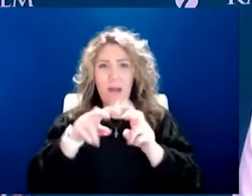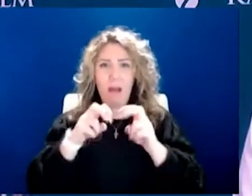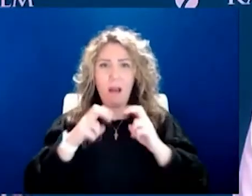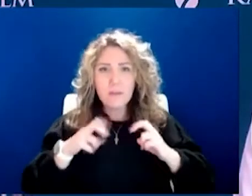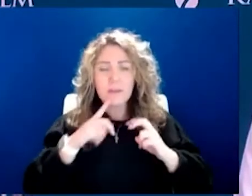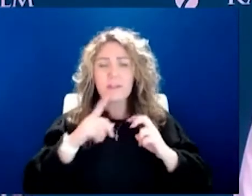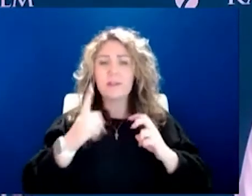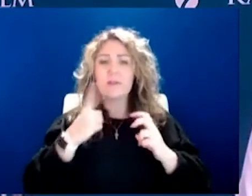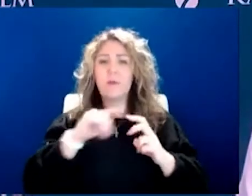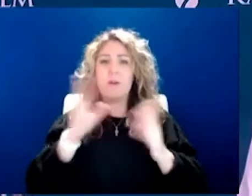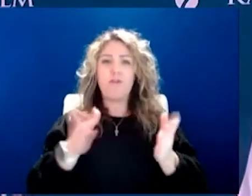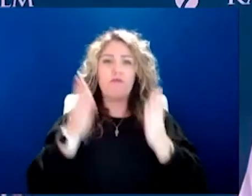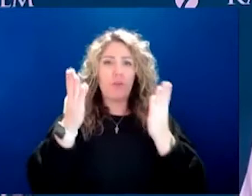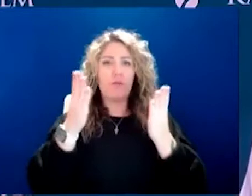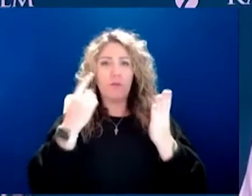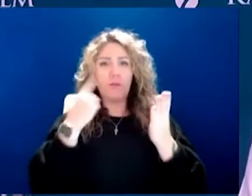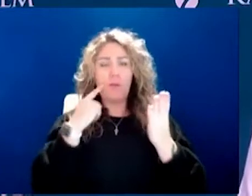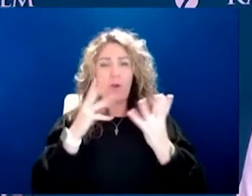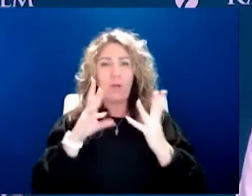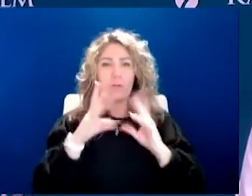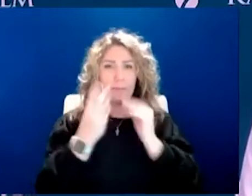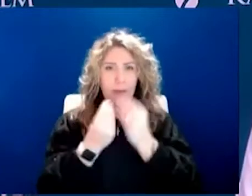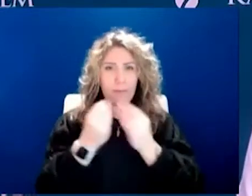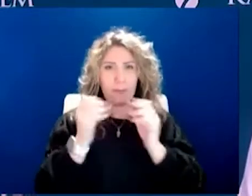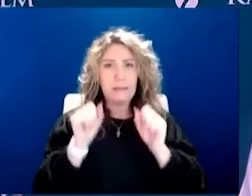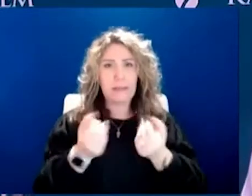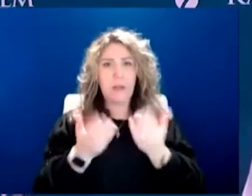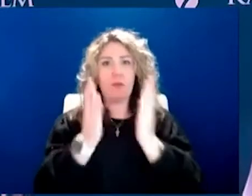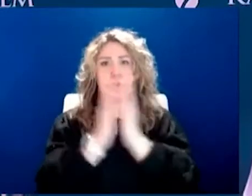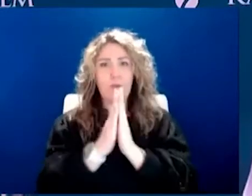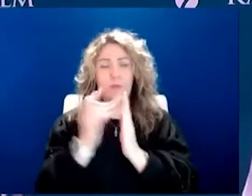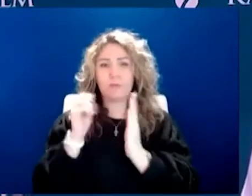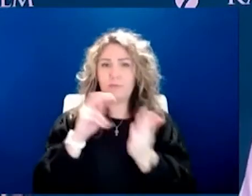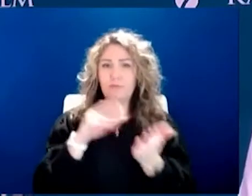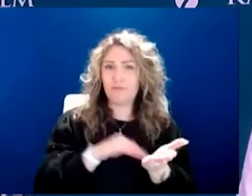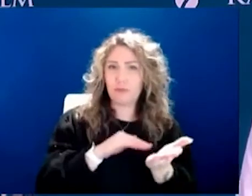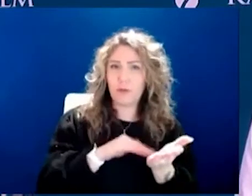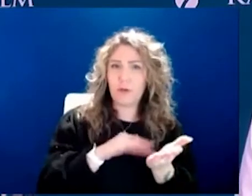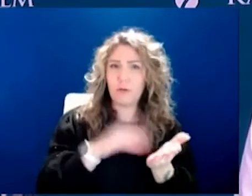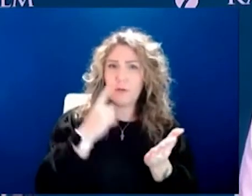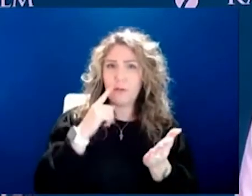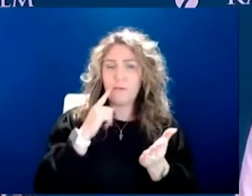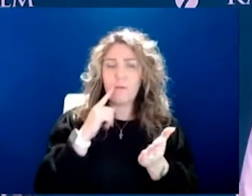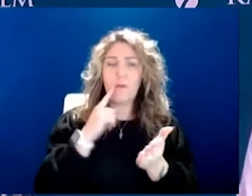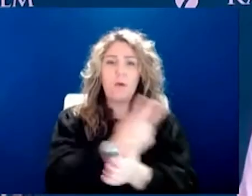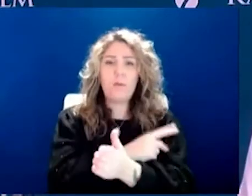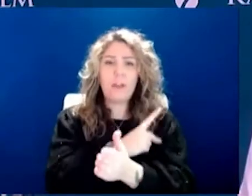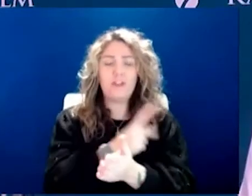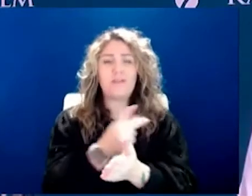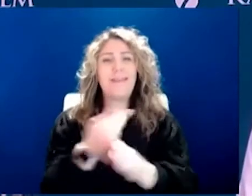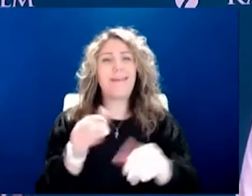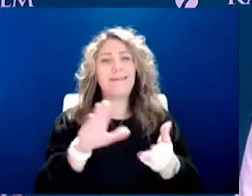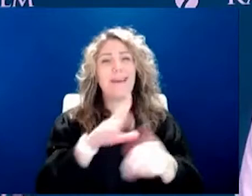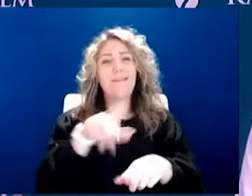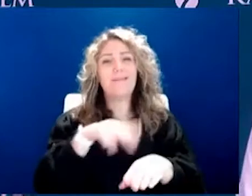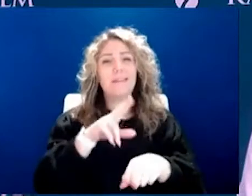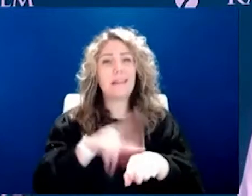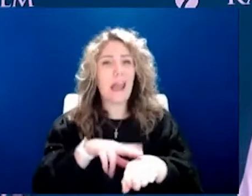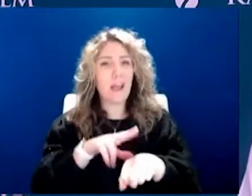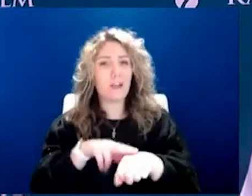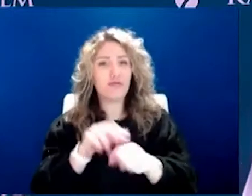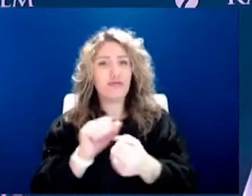autopsies. Families can request one, or physicians for patients that die of natural causes, and those are free to our